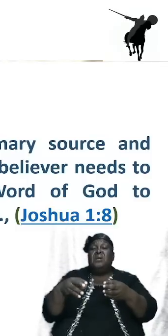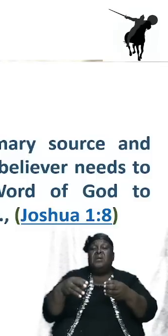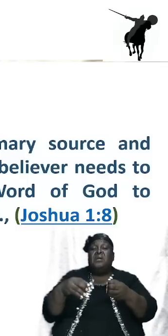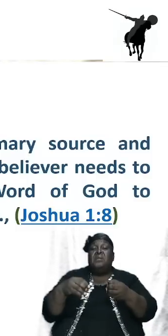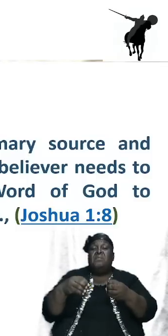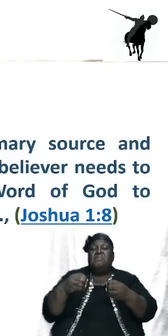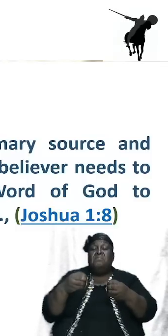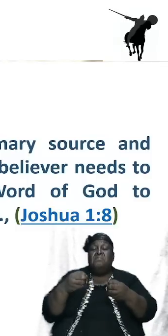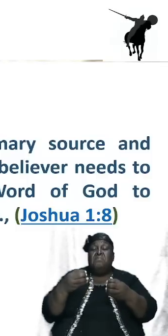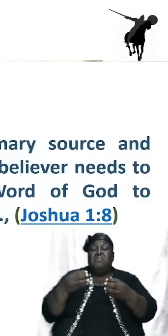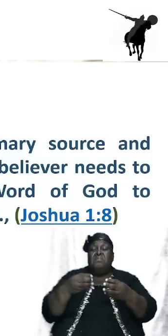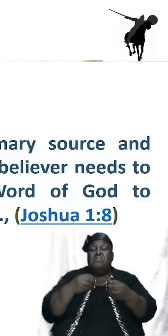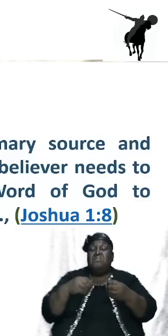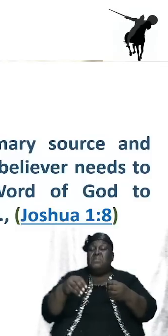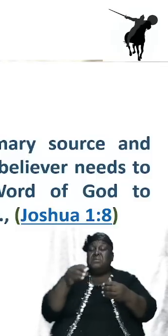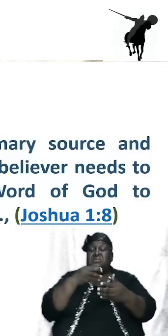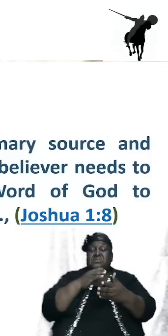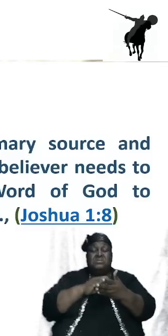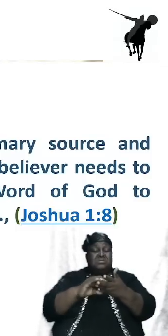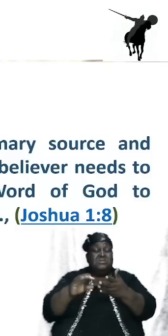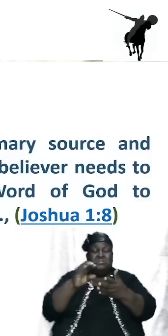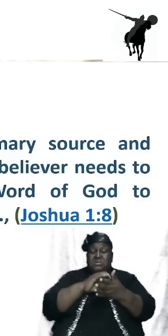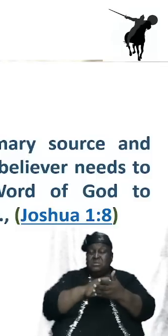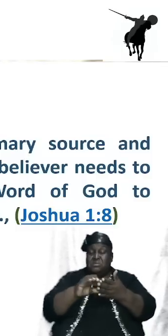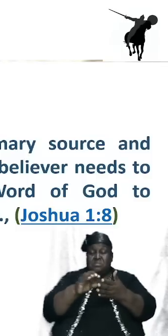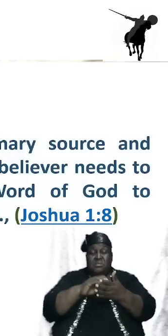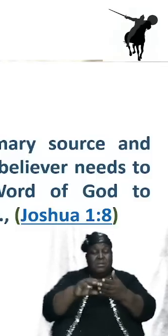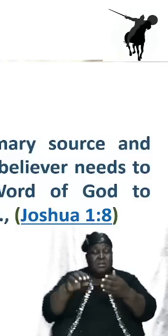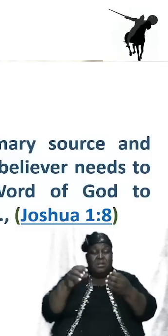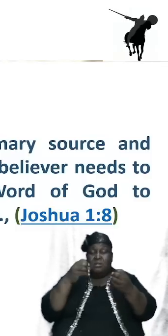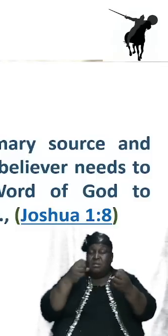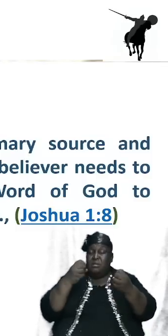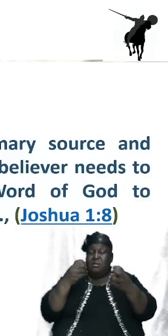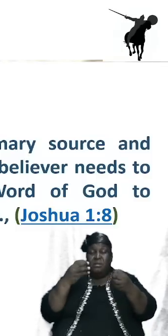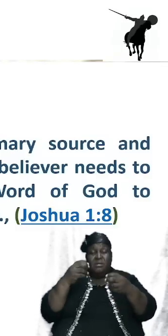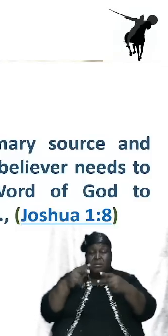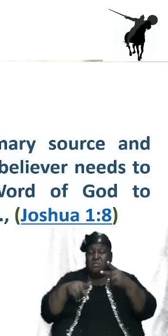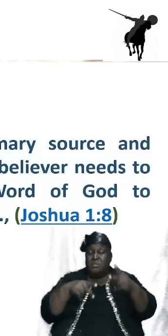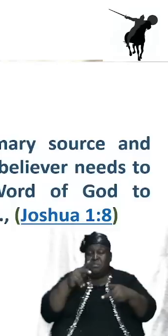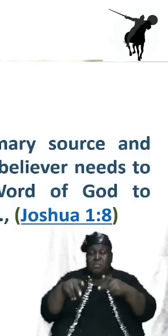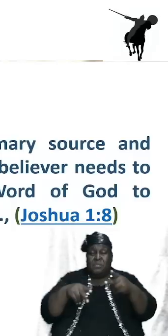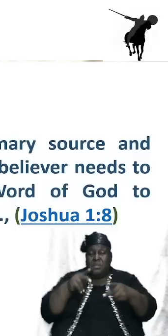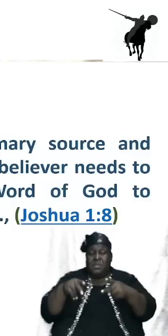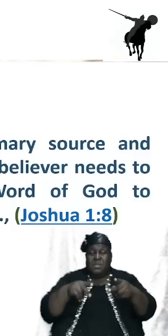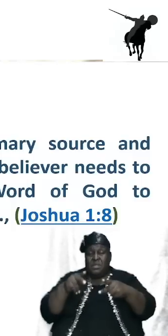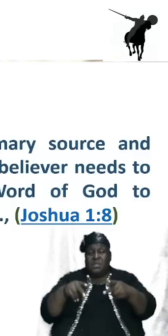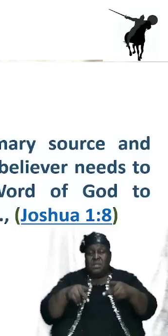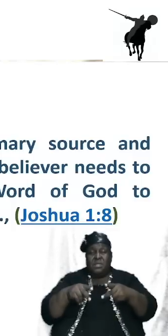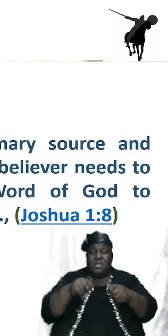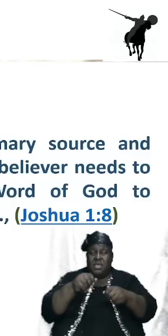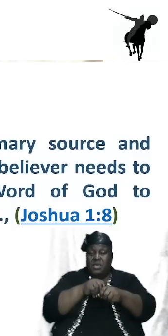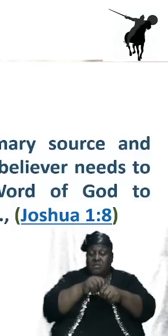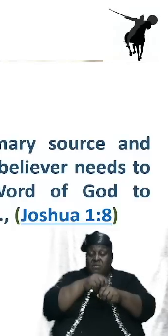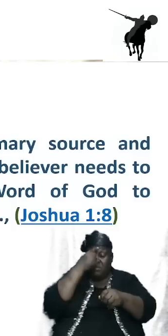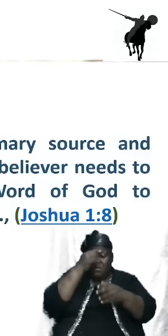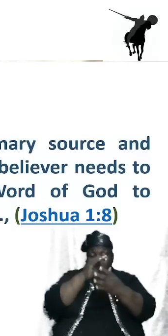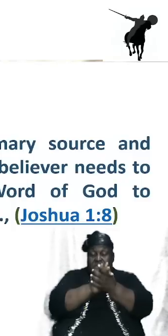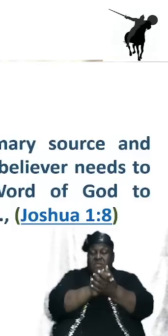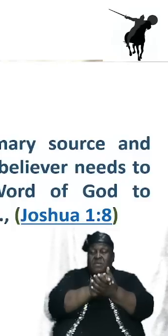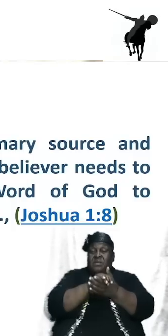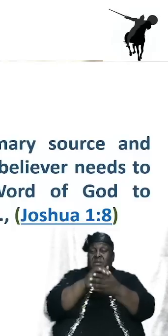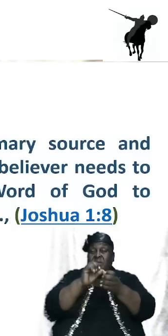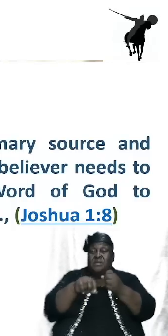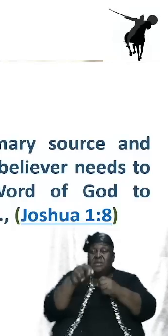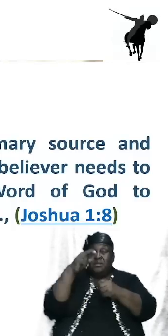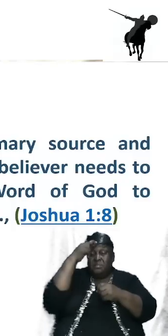is the primary sword and the standard of sound doctrine. And every believer needs to study it. You need to